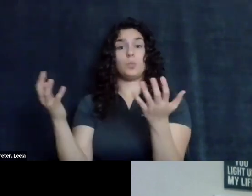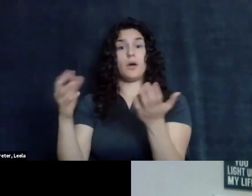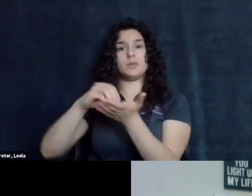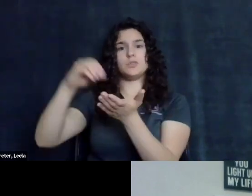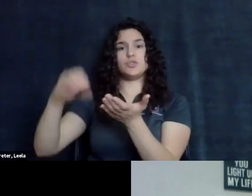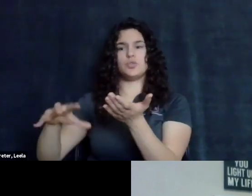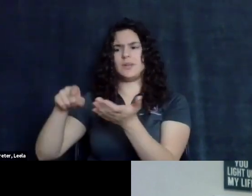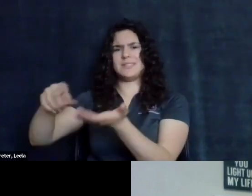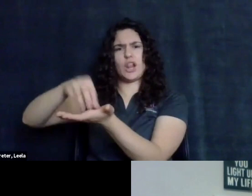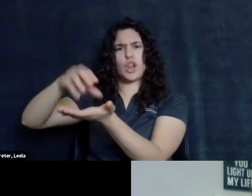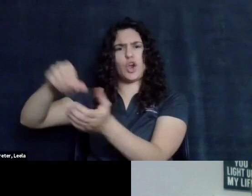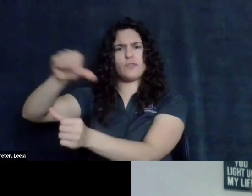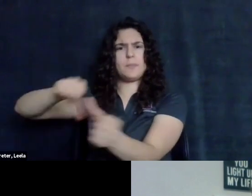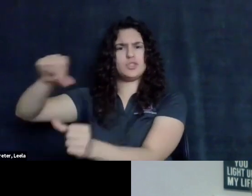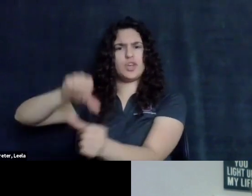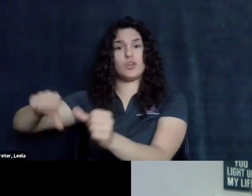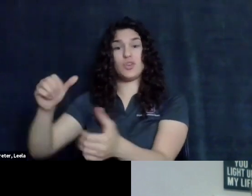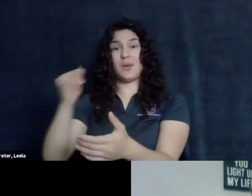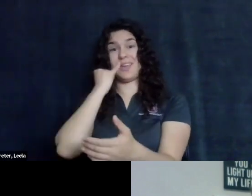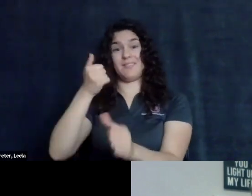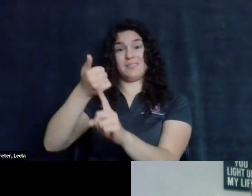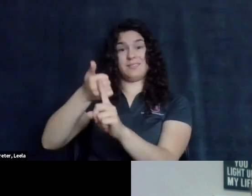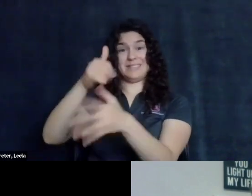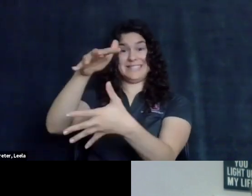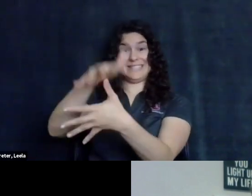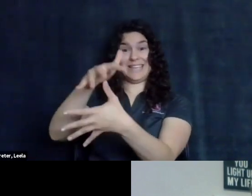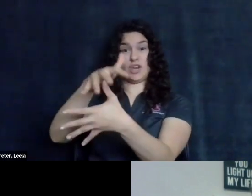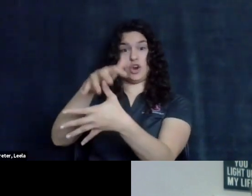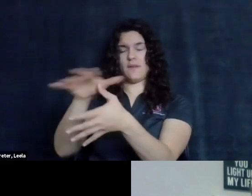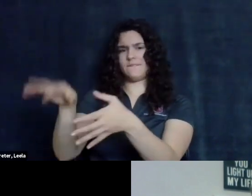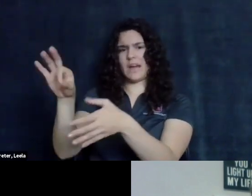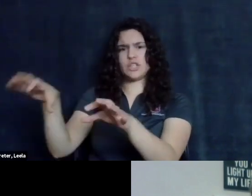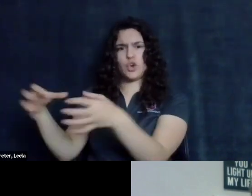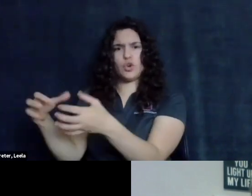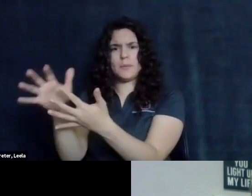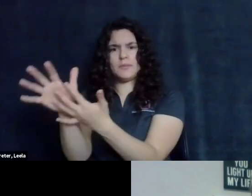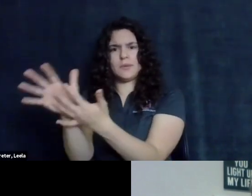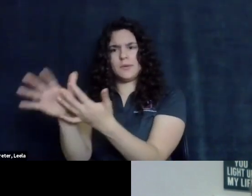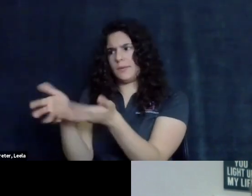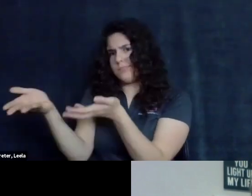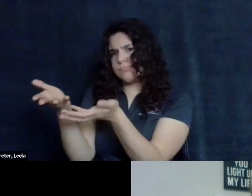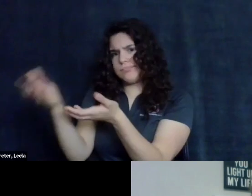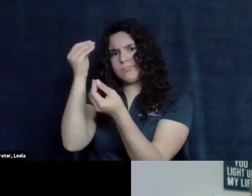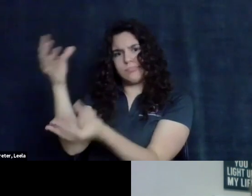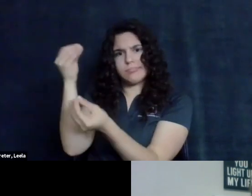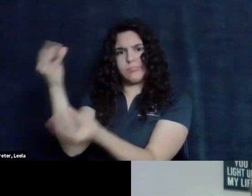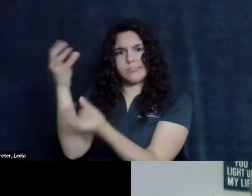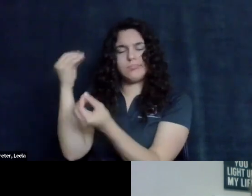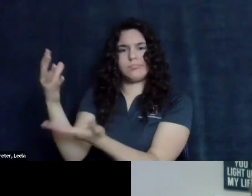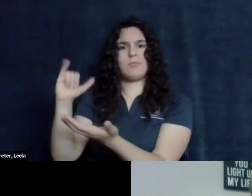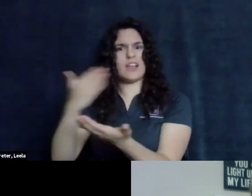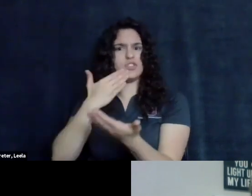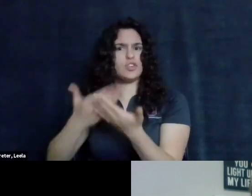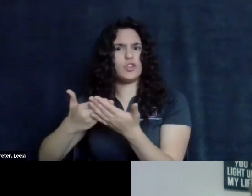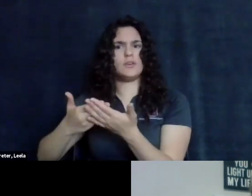particularly for the senior classes, to have a good group of students to work with, because you learn from your fellow students and you get things done